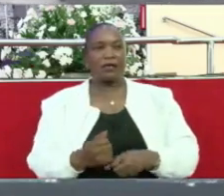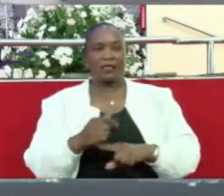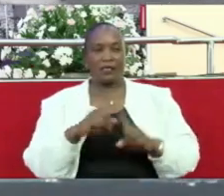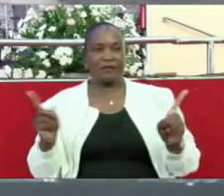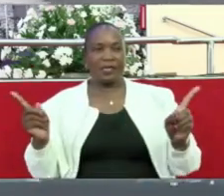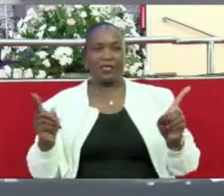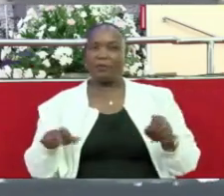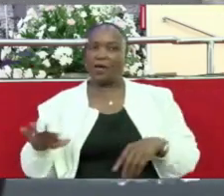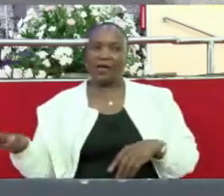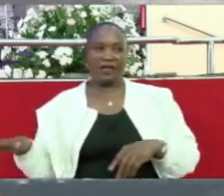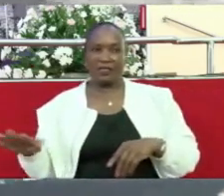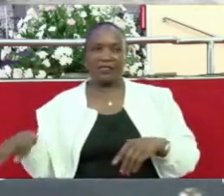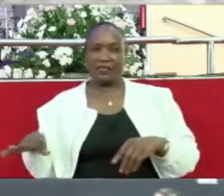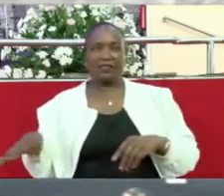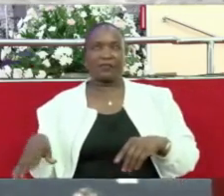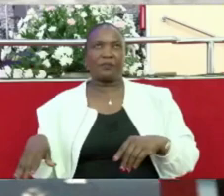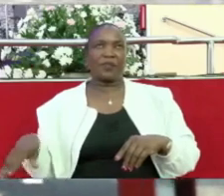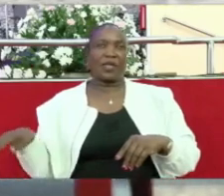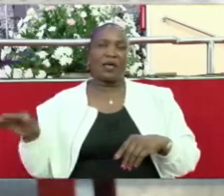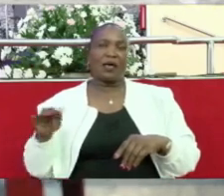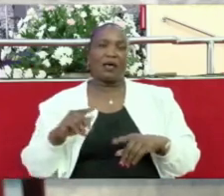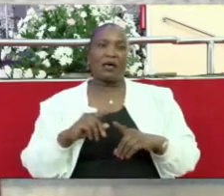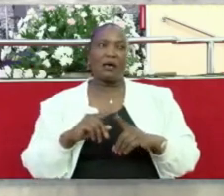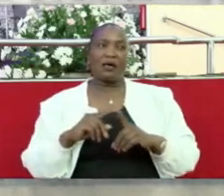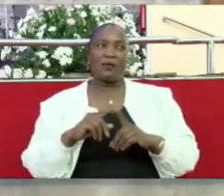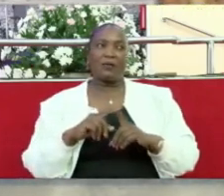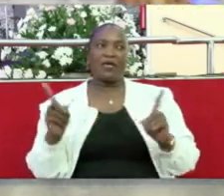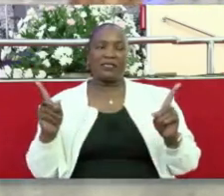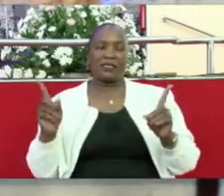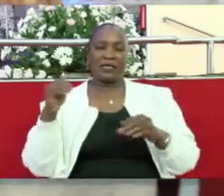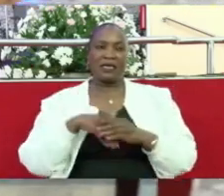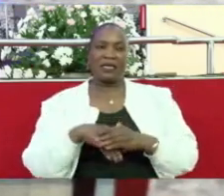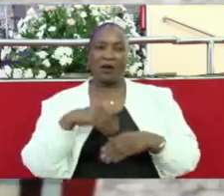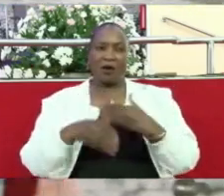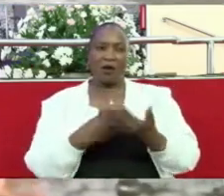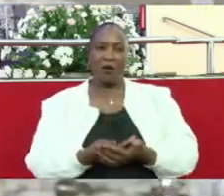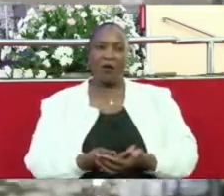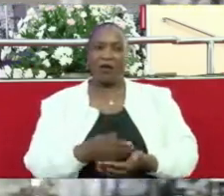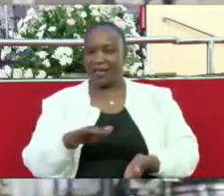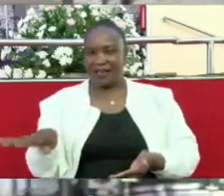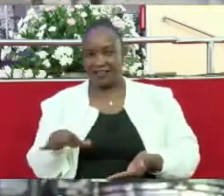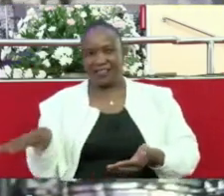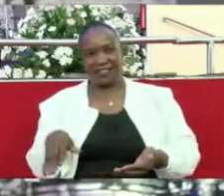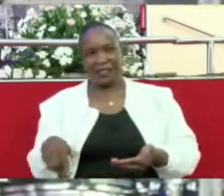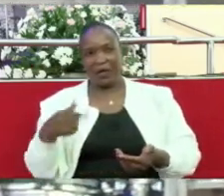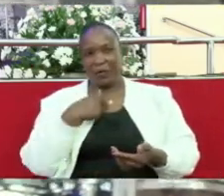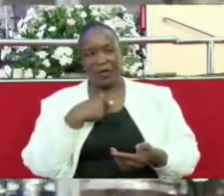But the many places I've ever worked, I have never been asked to produce a CV.